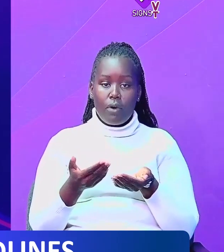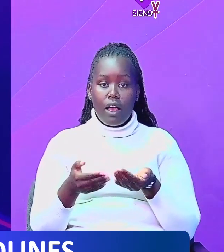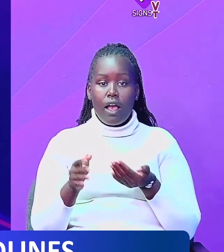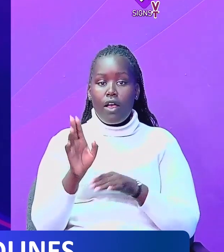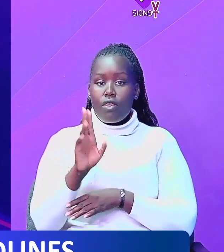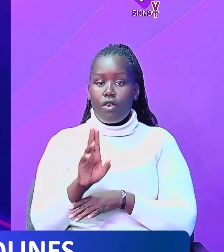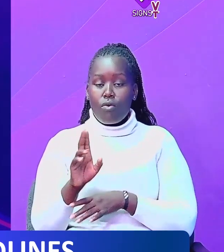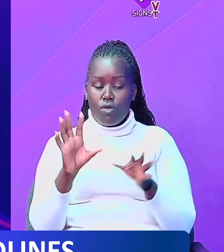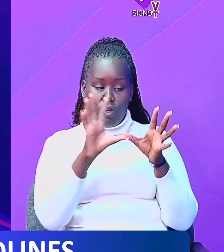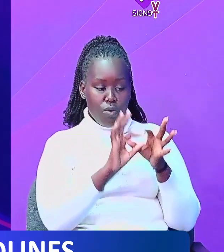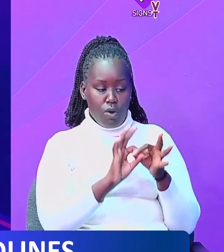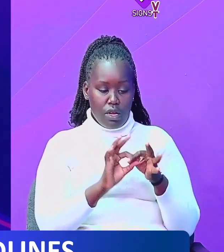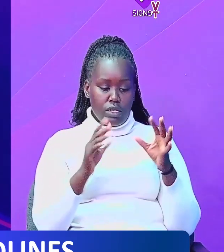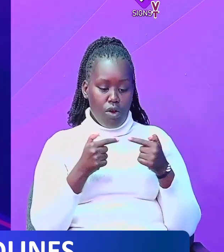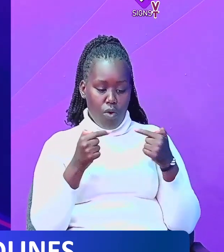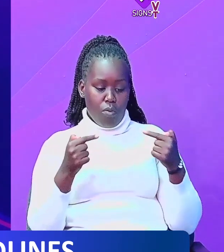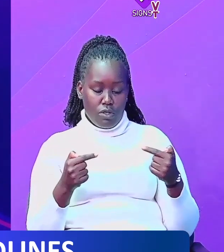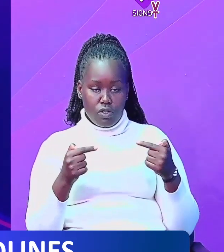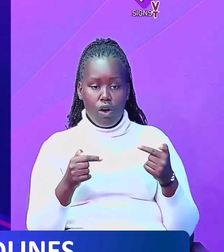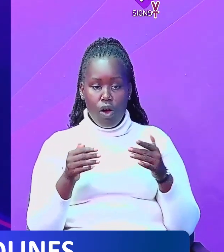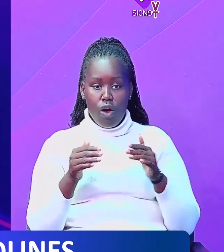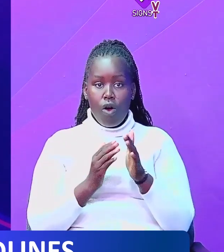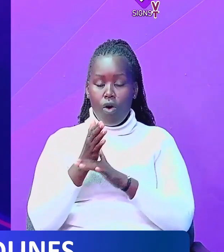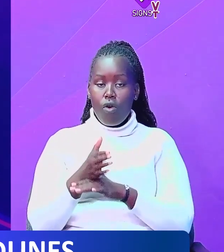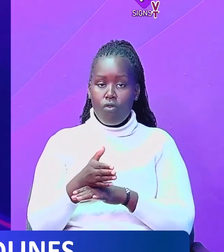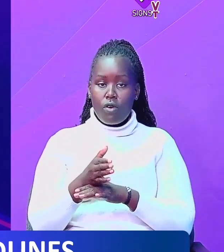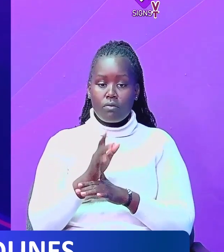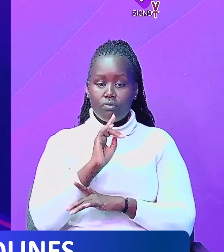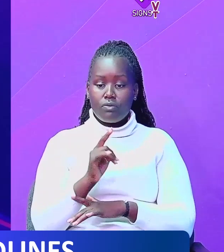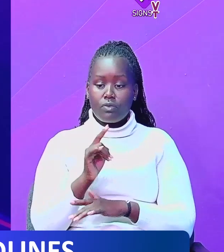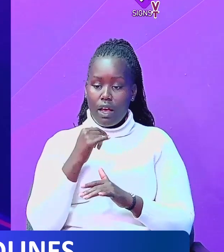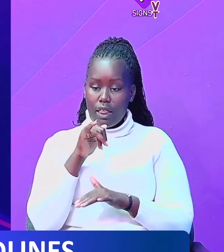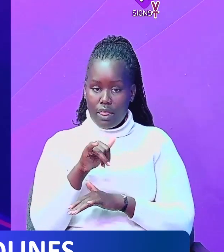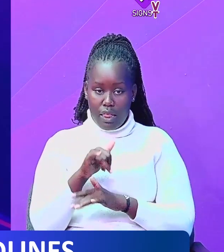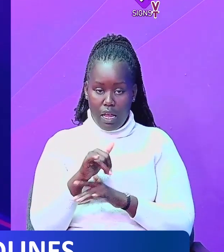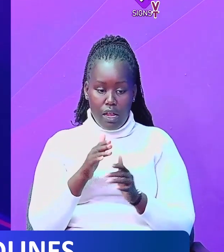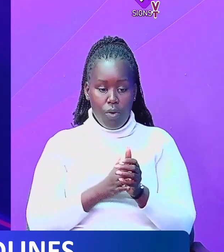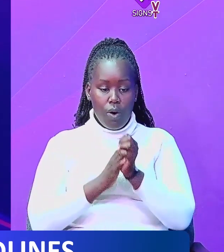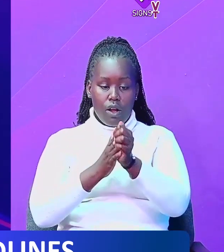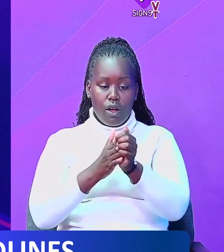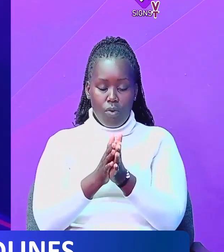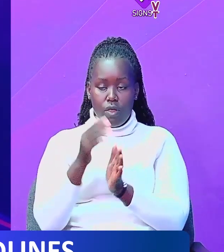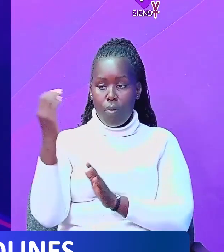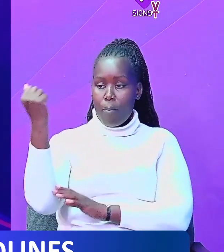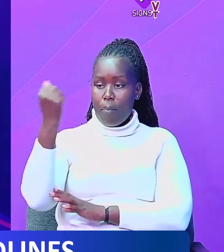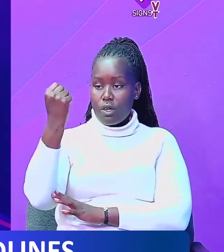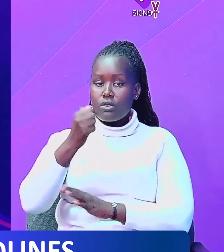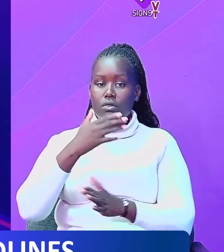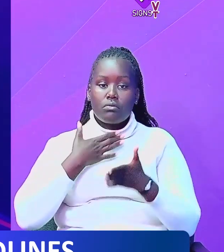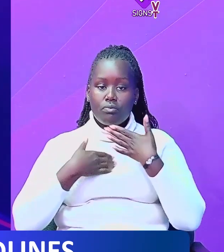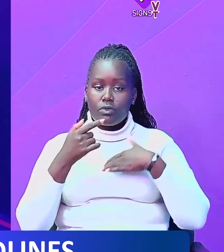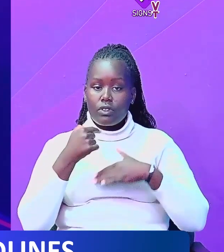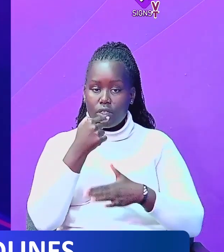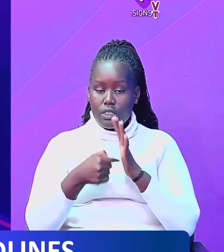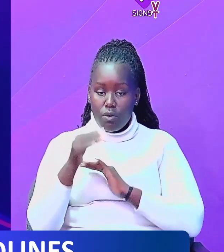has hit back at President William Ruto over his claims that they were driven by political greed, saying the head of